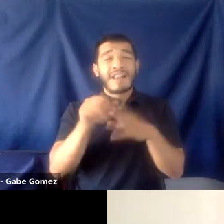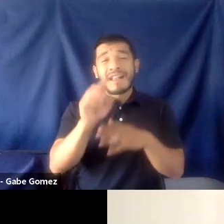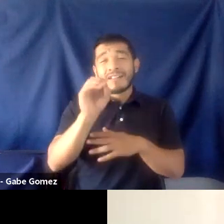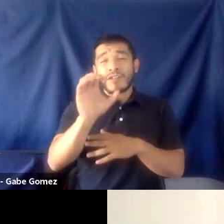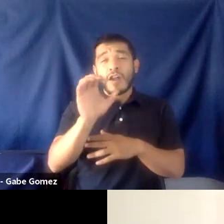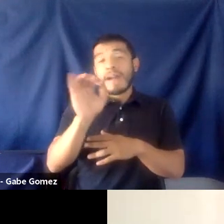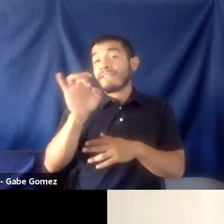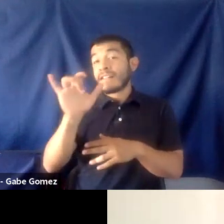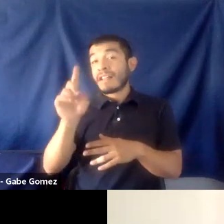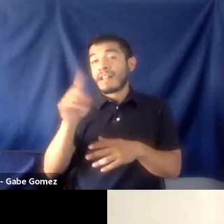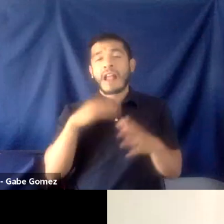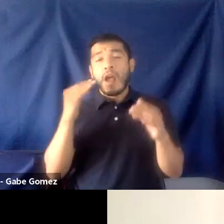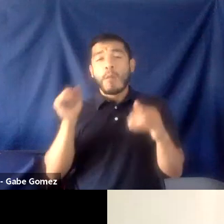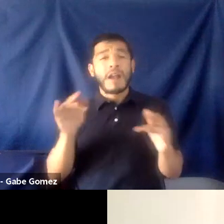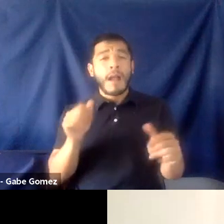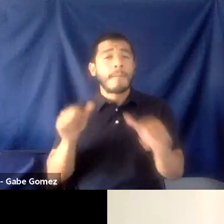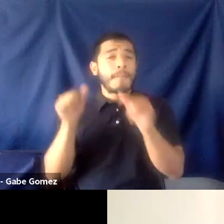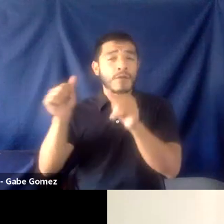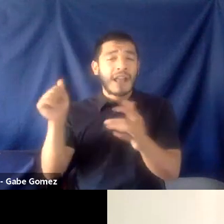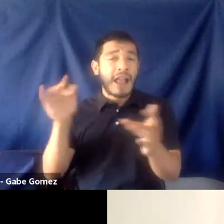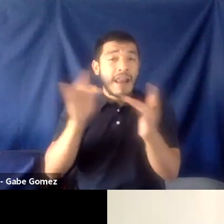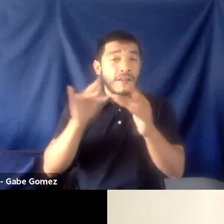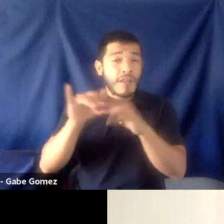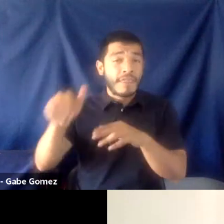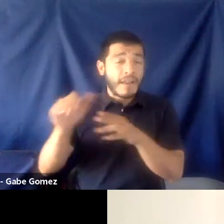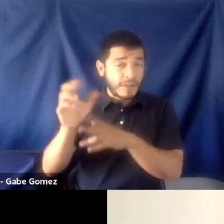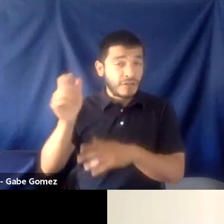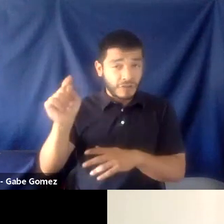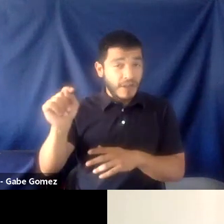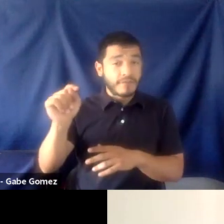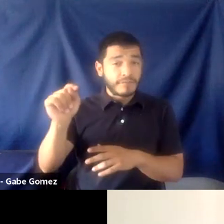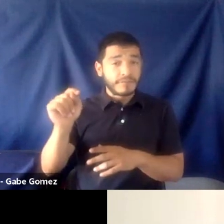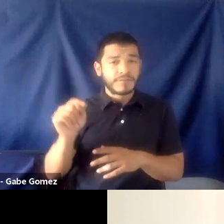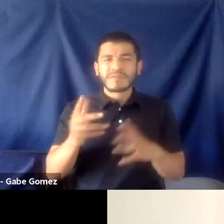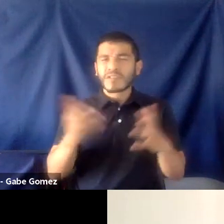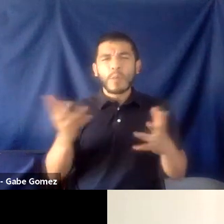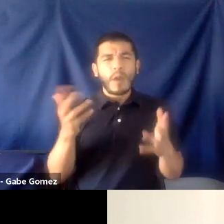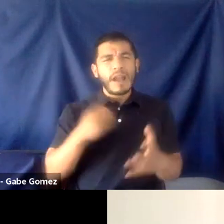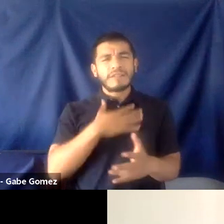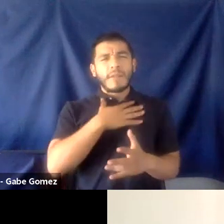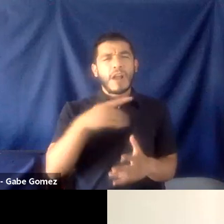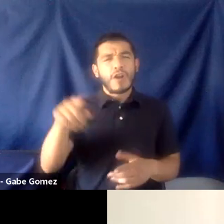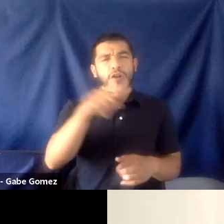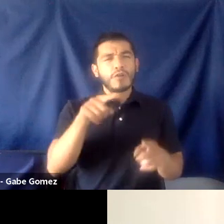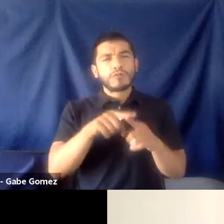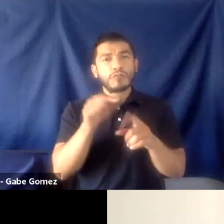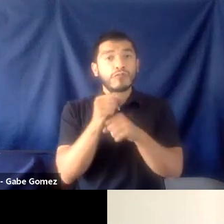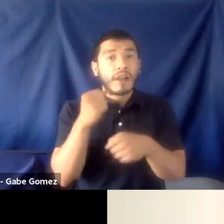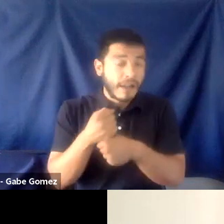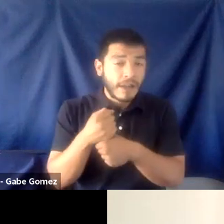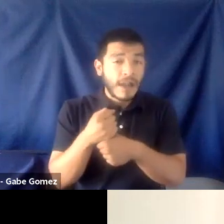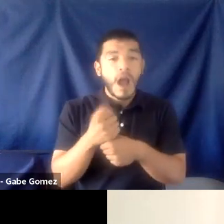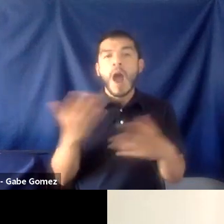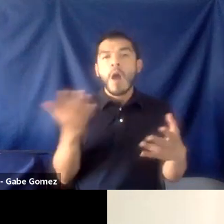we can post a link to it in the chat. What inspired you to create it? What does